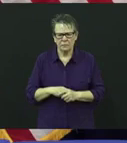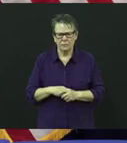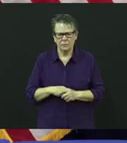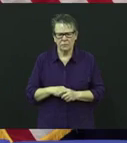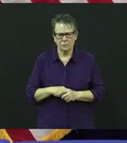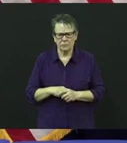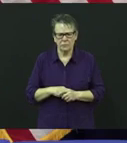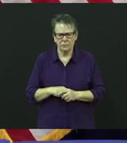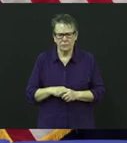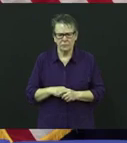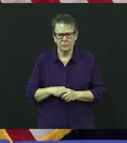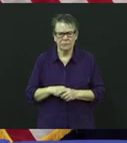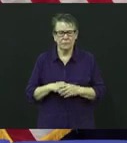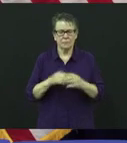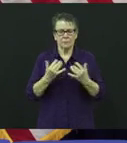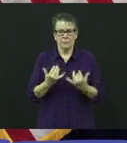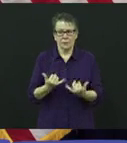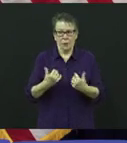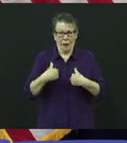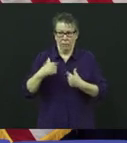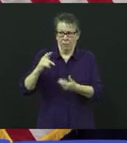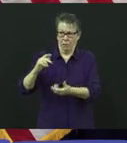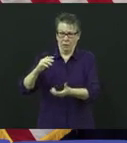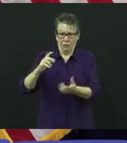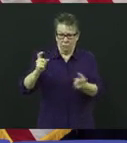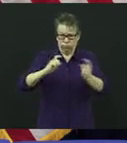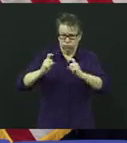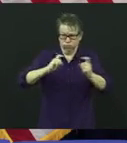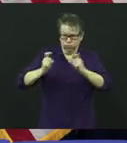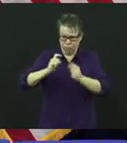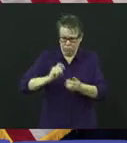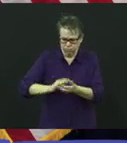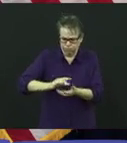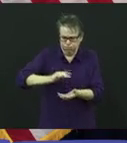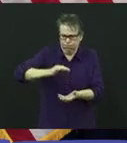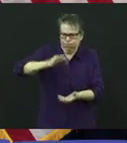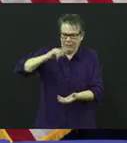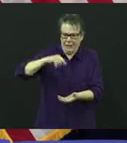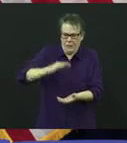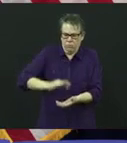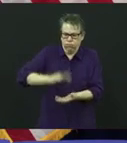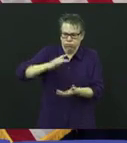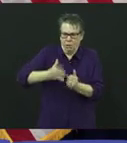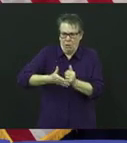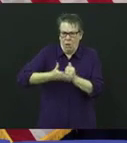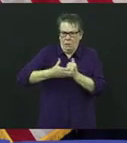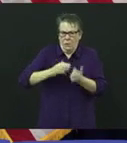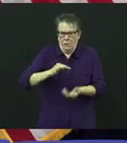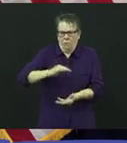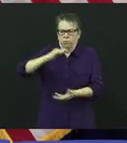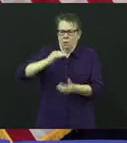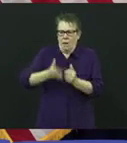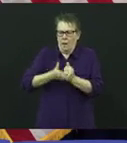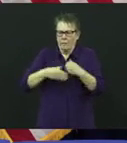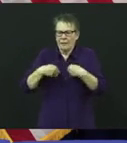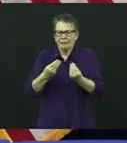state can pull that group together, as I just mentioned, on a moment's notice.